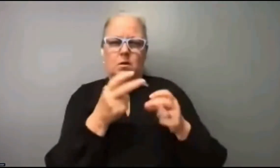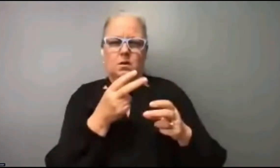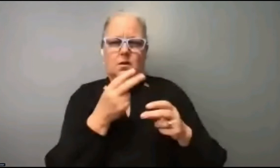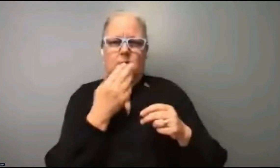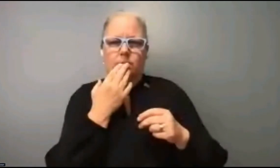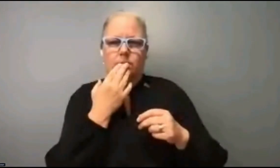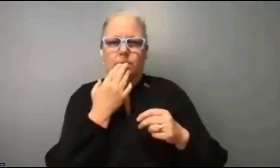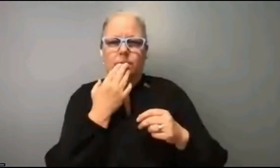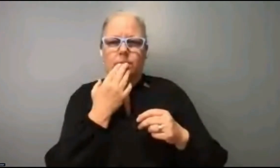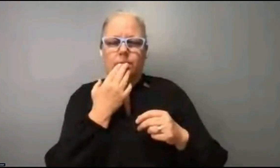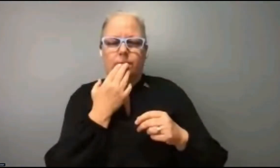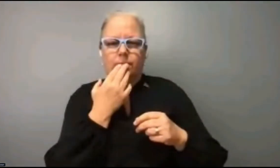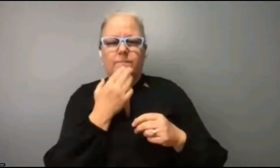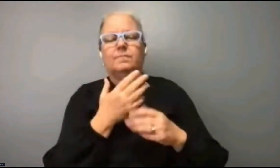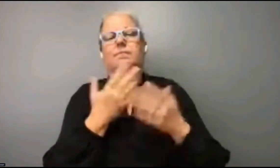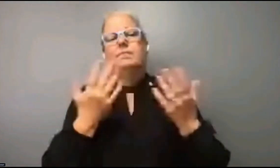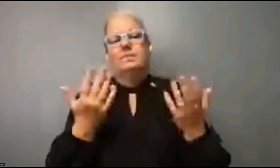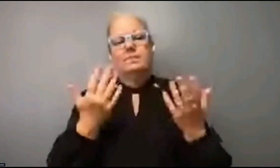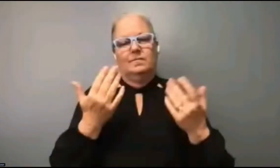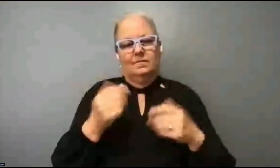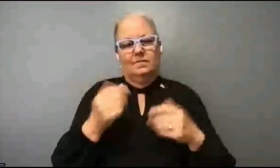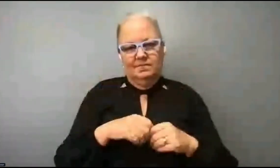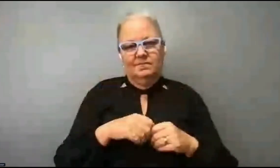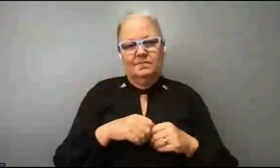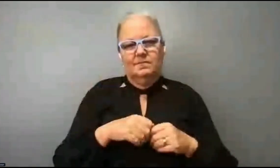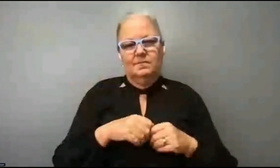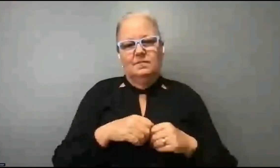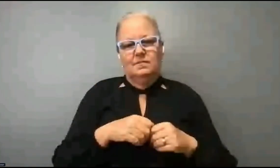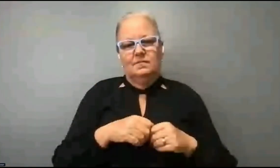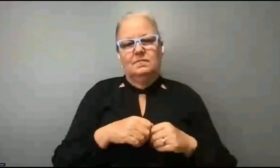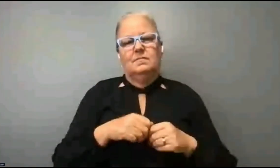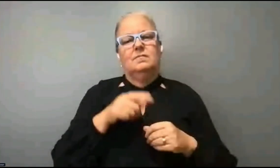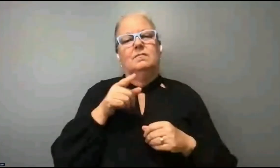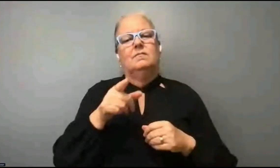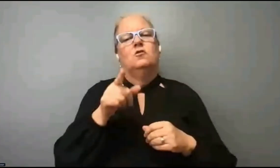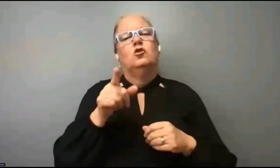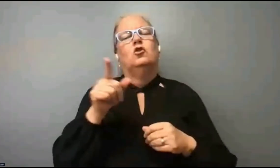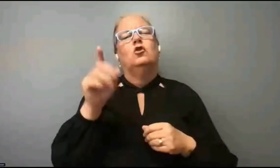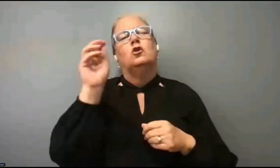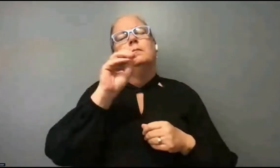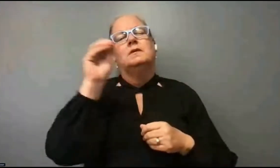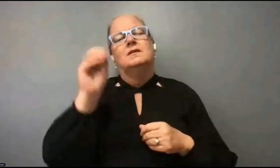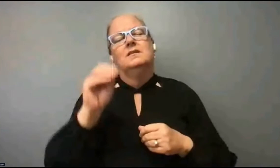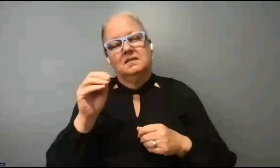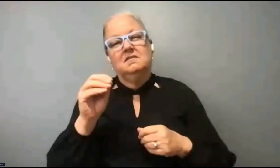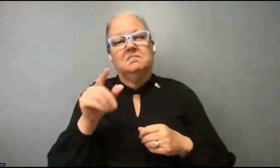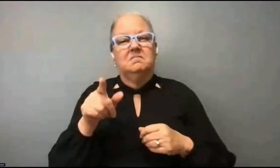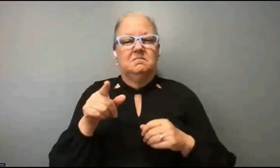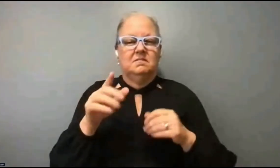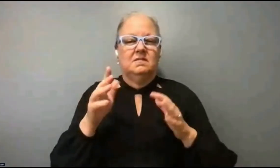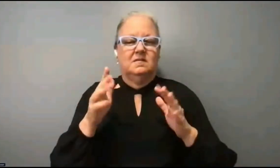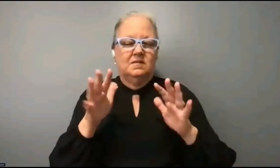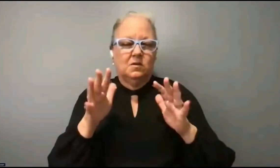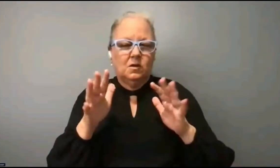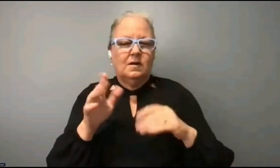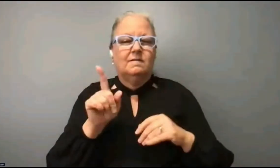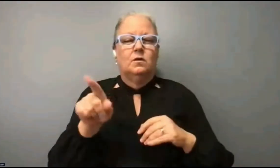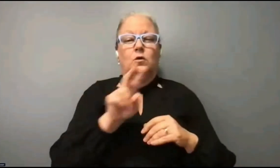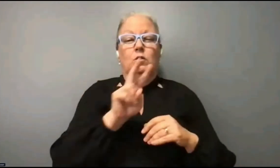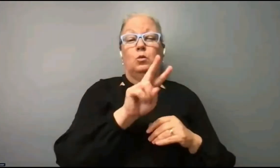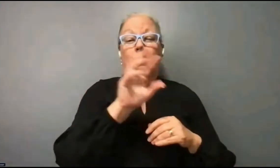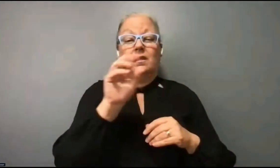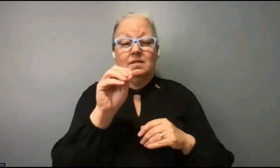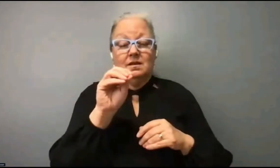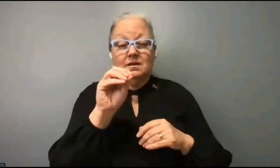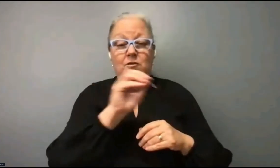be honest on the percentage, I will say it went from 0 to over 30%, where we